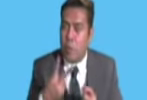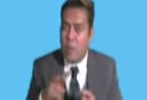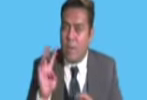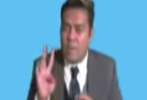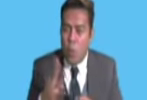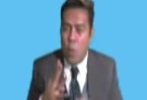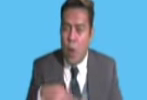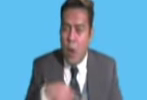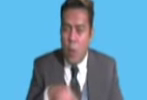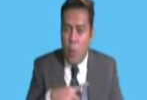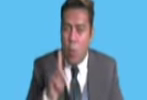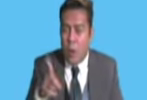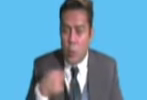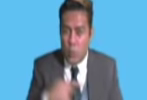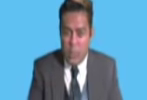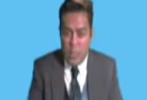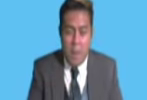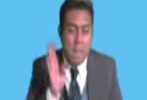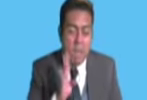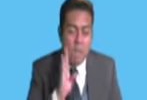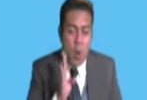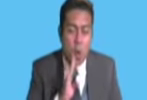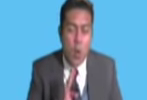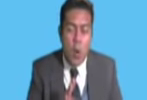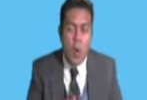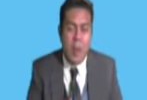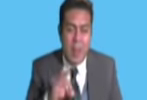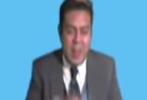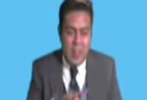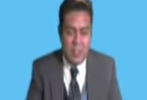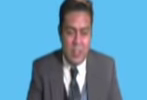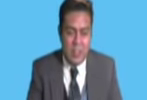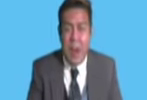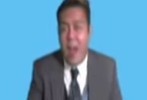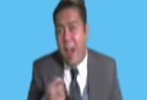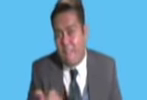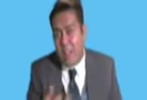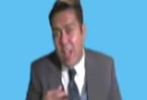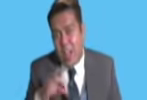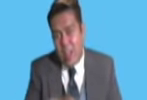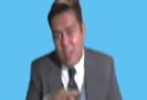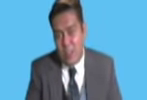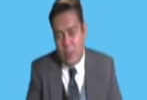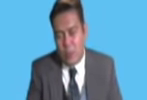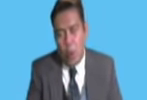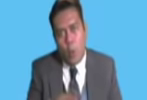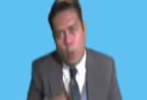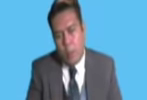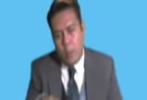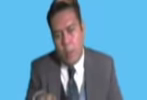only came on 1 week before the election and during the election week. And after that, all went back to square